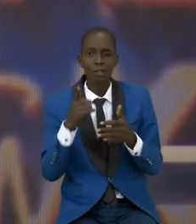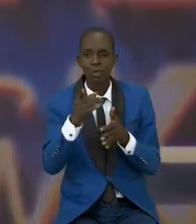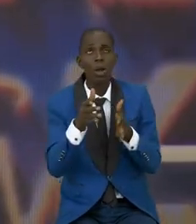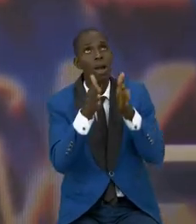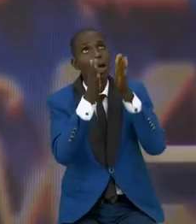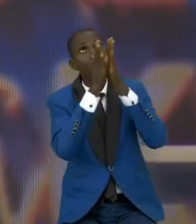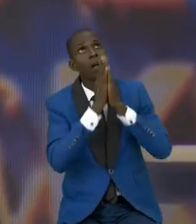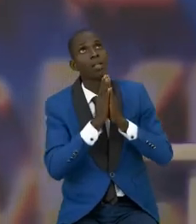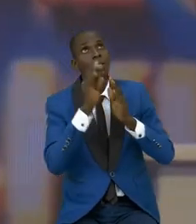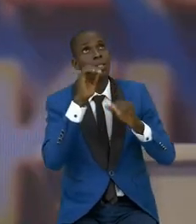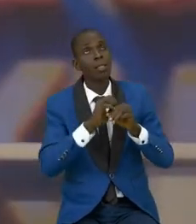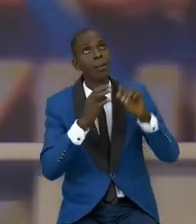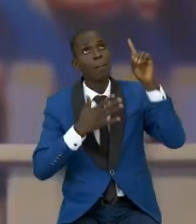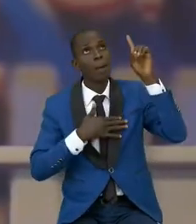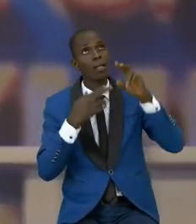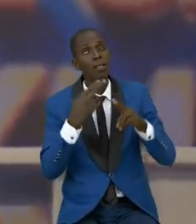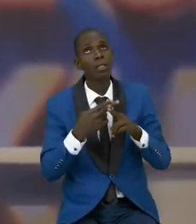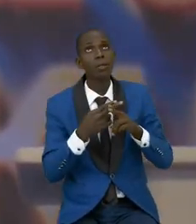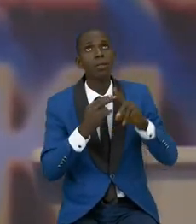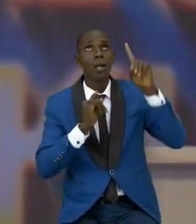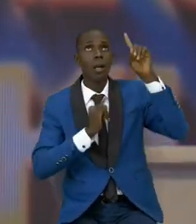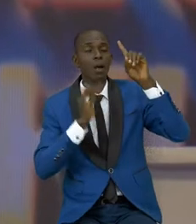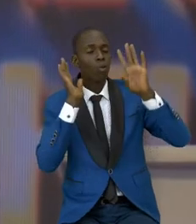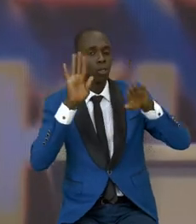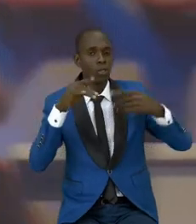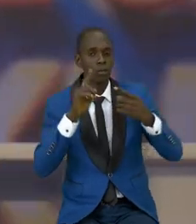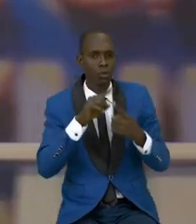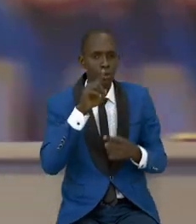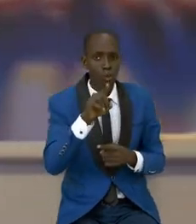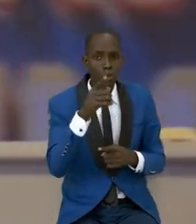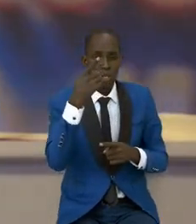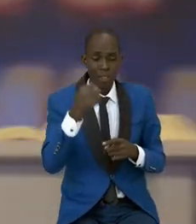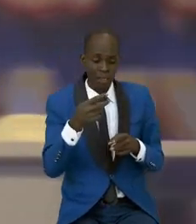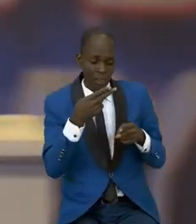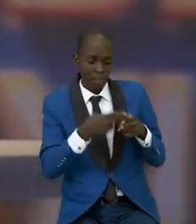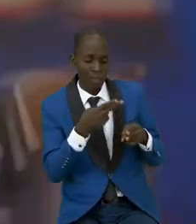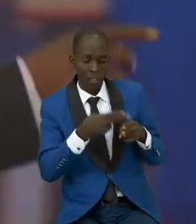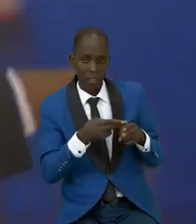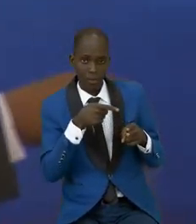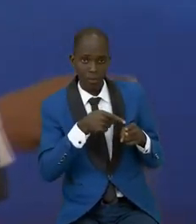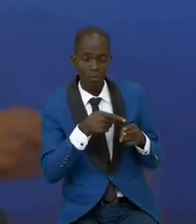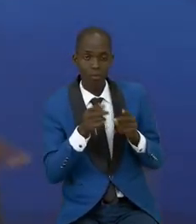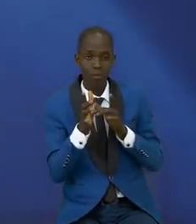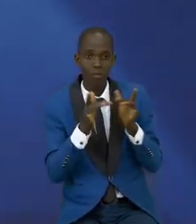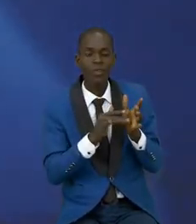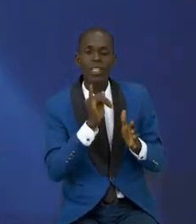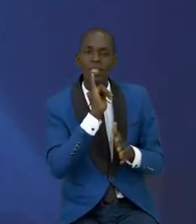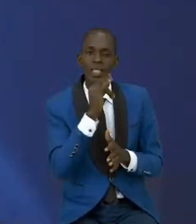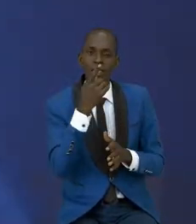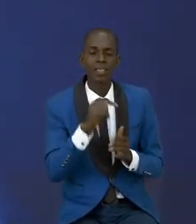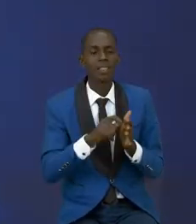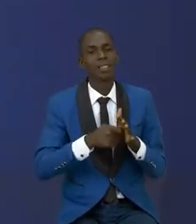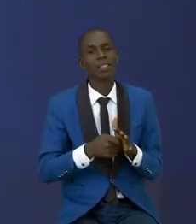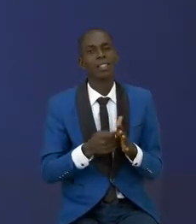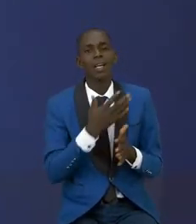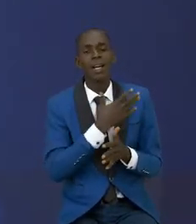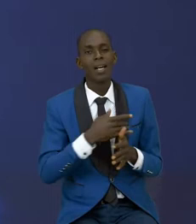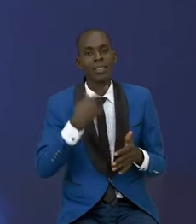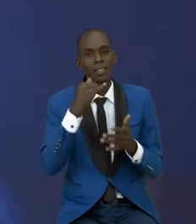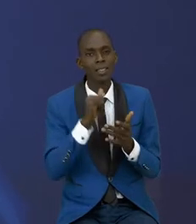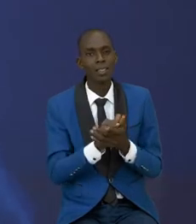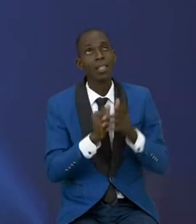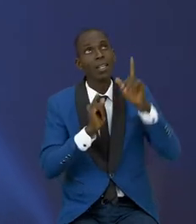will give unto you. The name is the key. And then he says, I give unto you